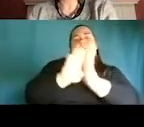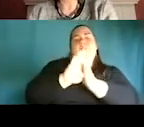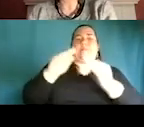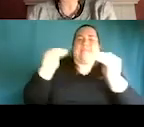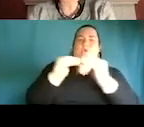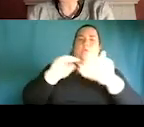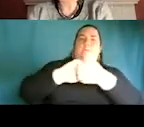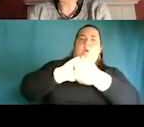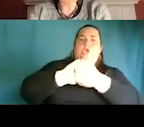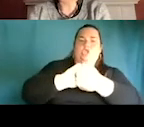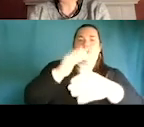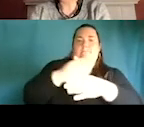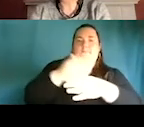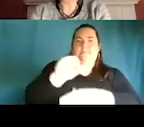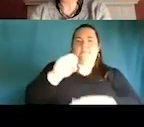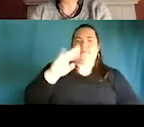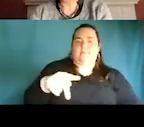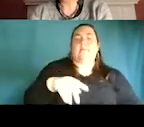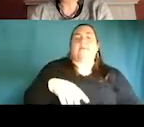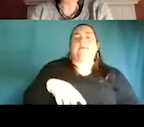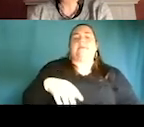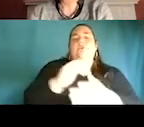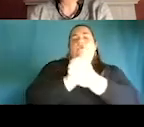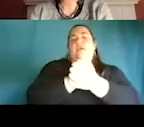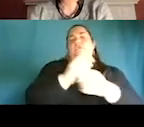Congratulations to the 8 awardees in the School of Public Health.